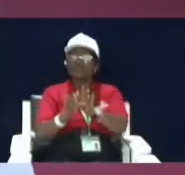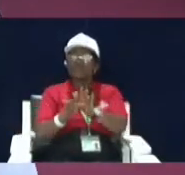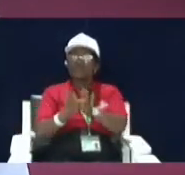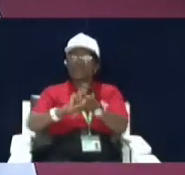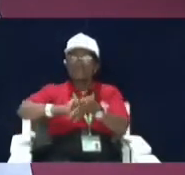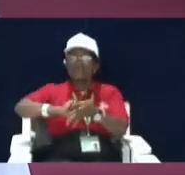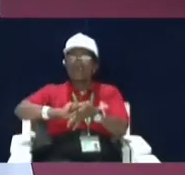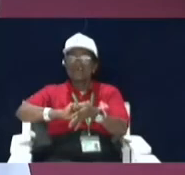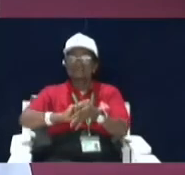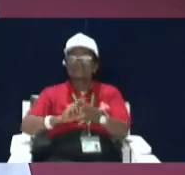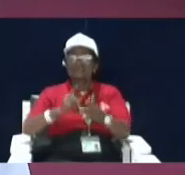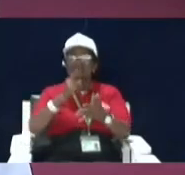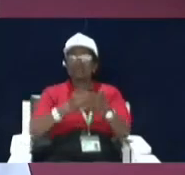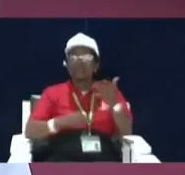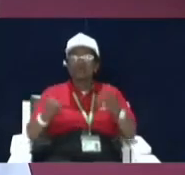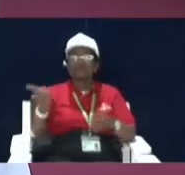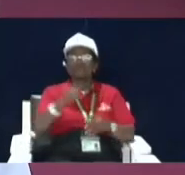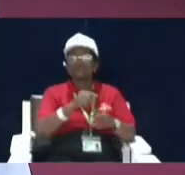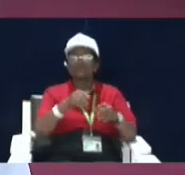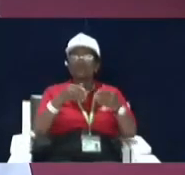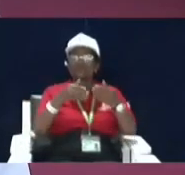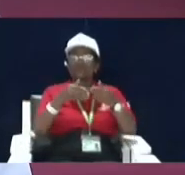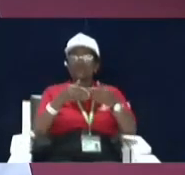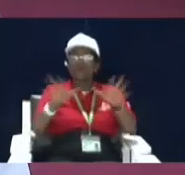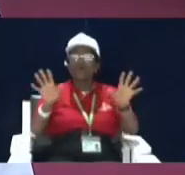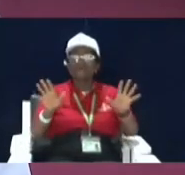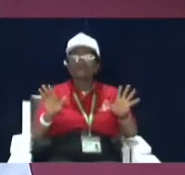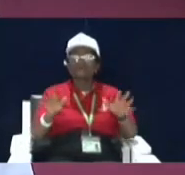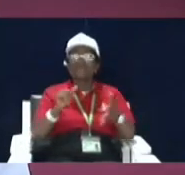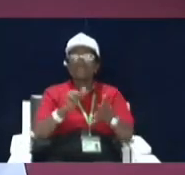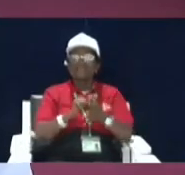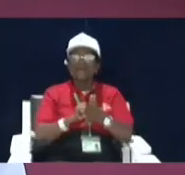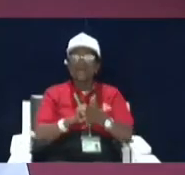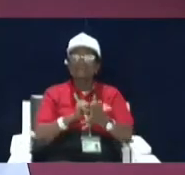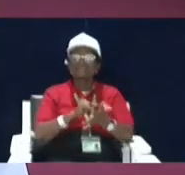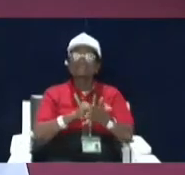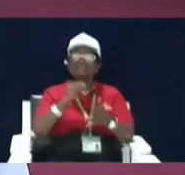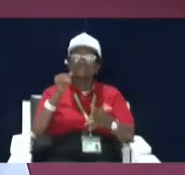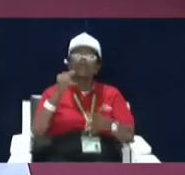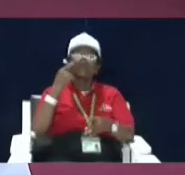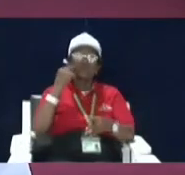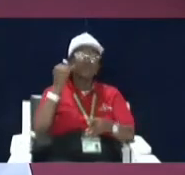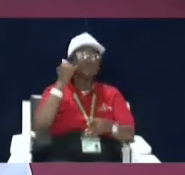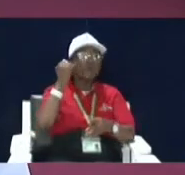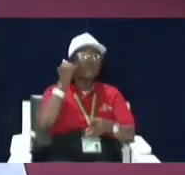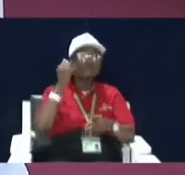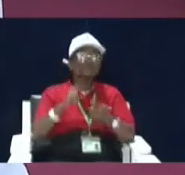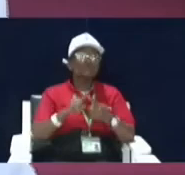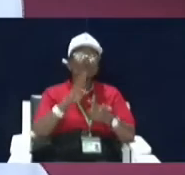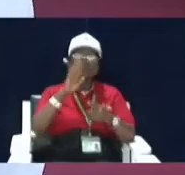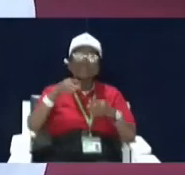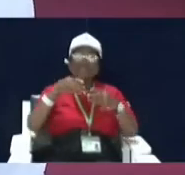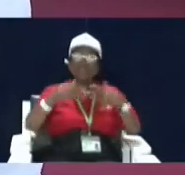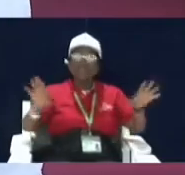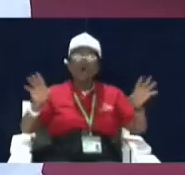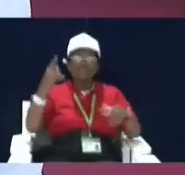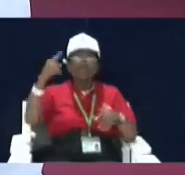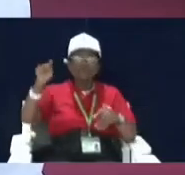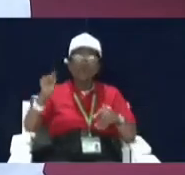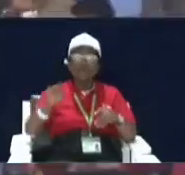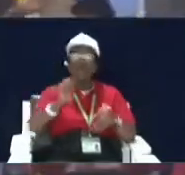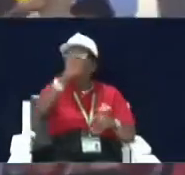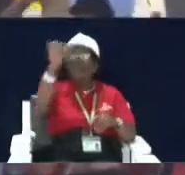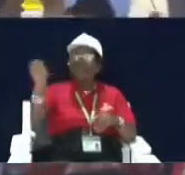what you lost, that is supposed to be lost forever, is going to be restored back to